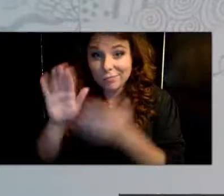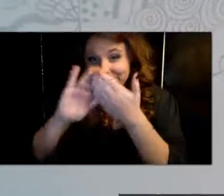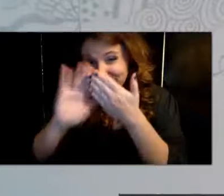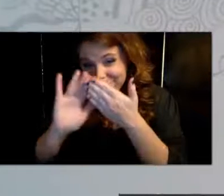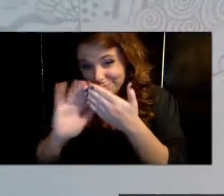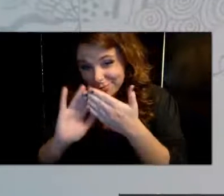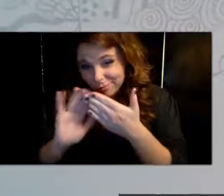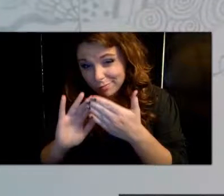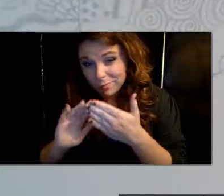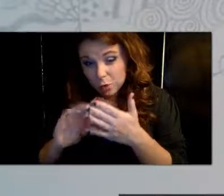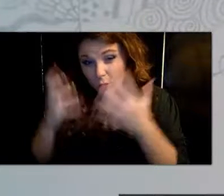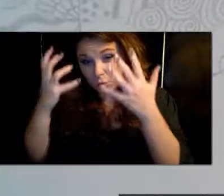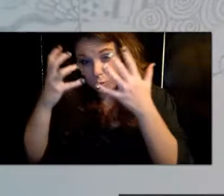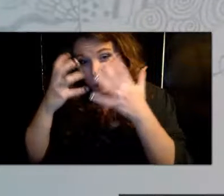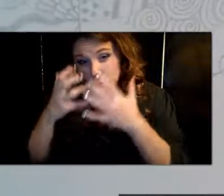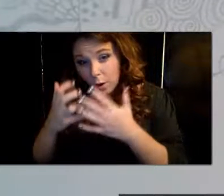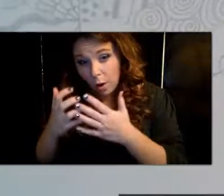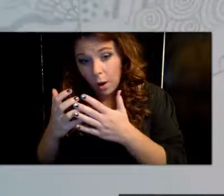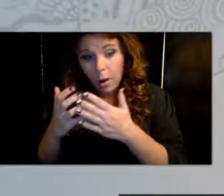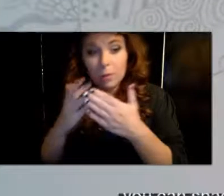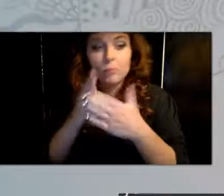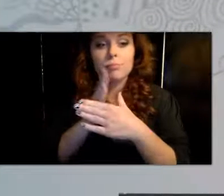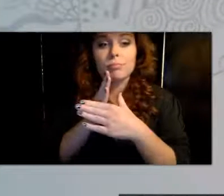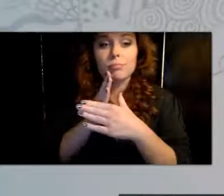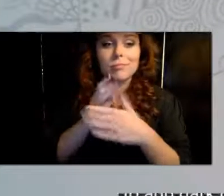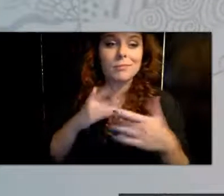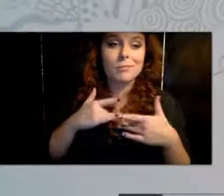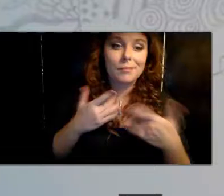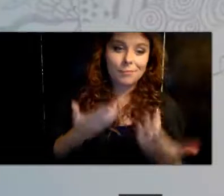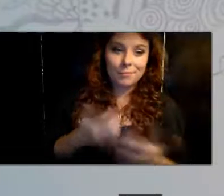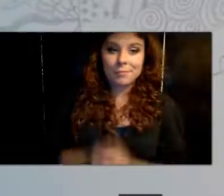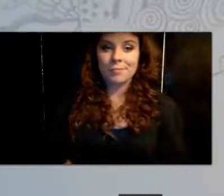to add dark, medium, light.